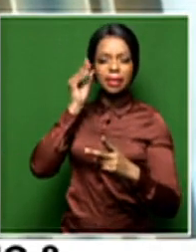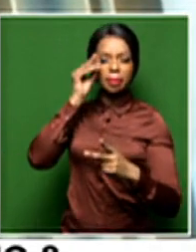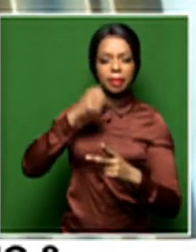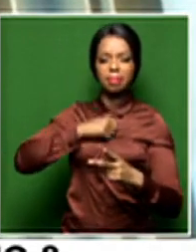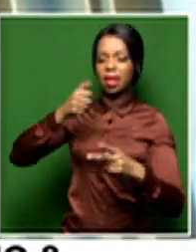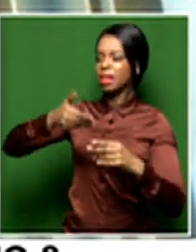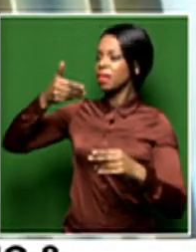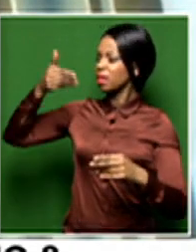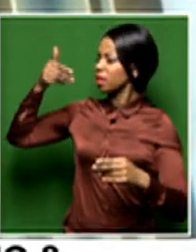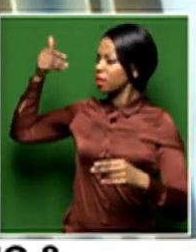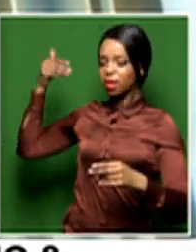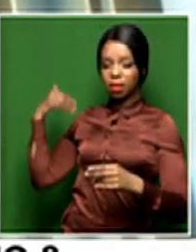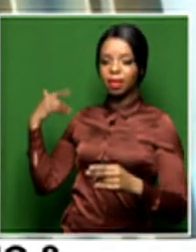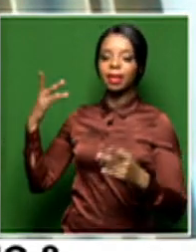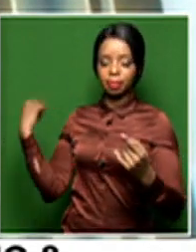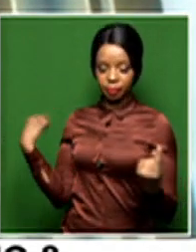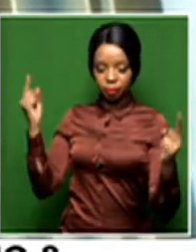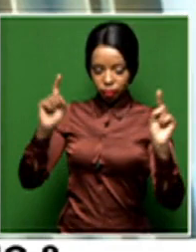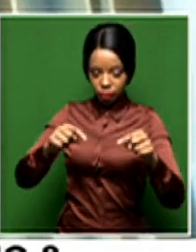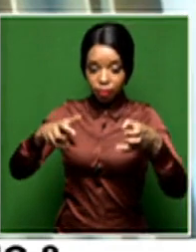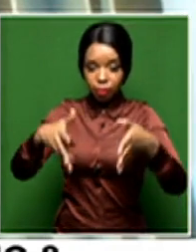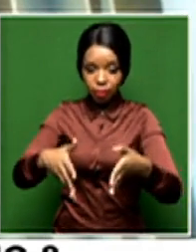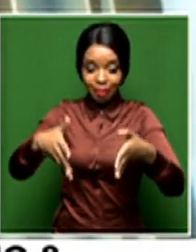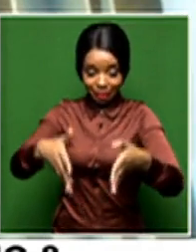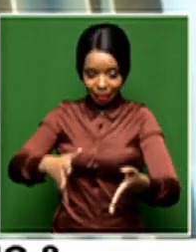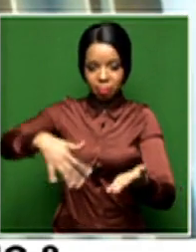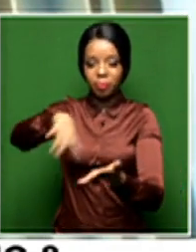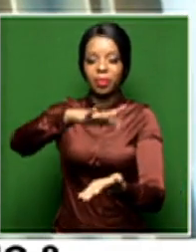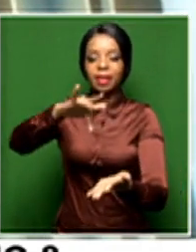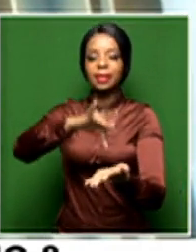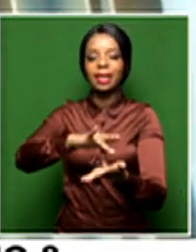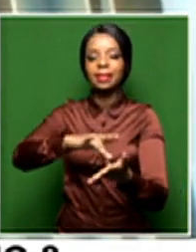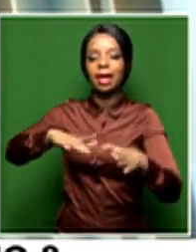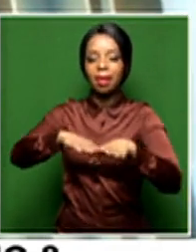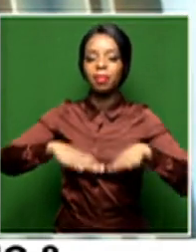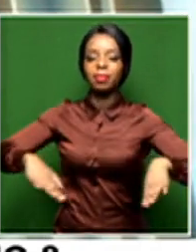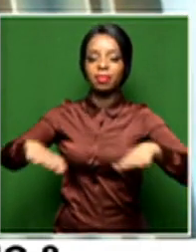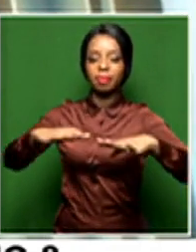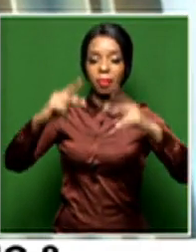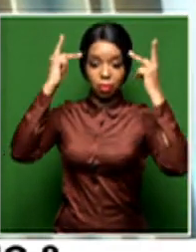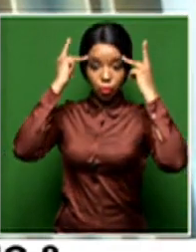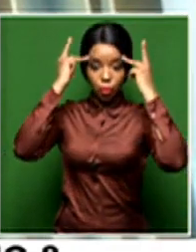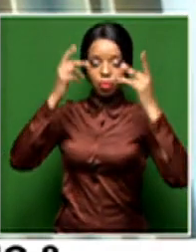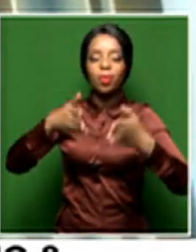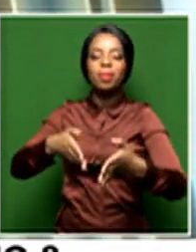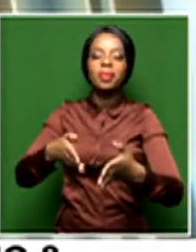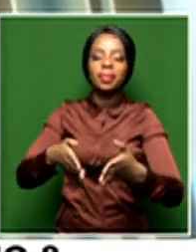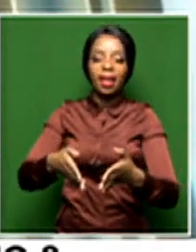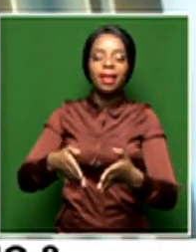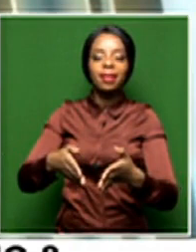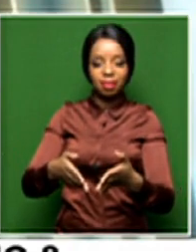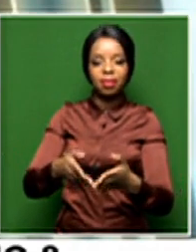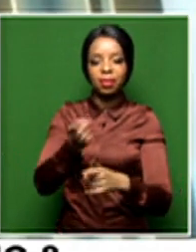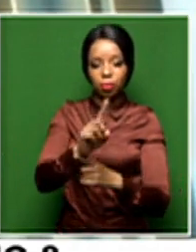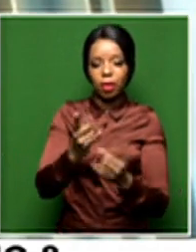is to imbue this African-centered knowledge that is going to be then at the core of the way in which we expect them to drive the